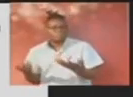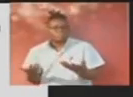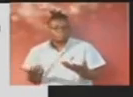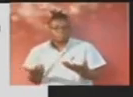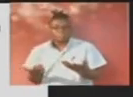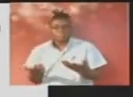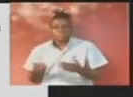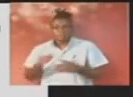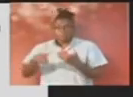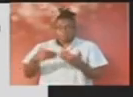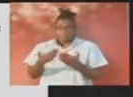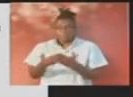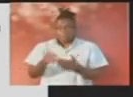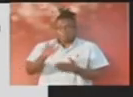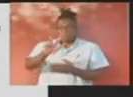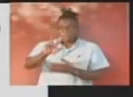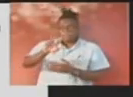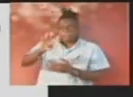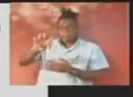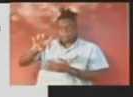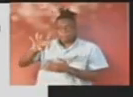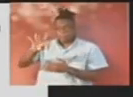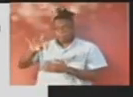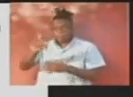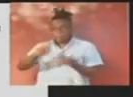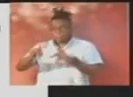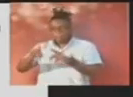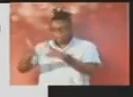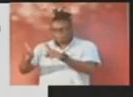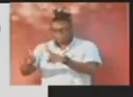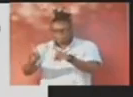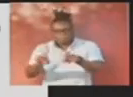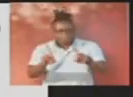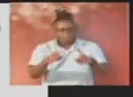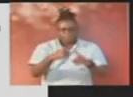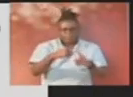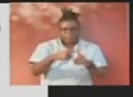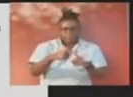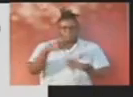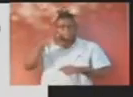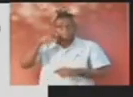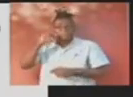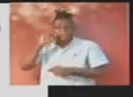348 additional individuals who would have tested positive yesterday, these individuals will be